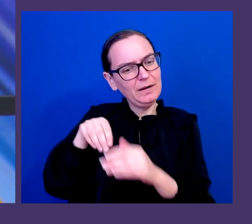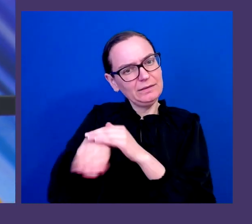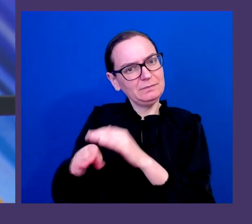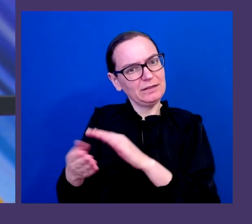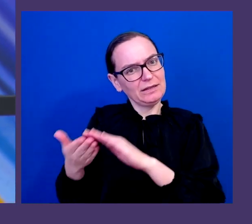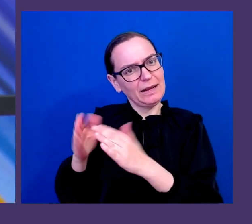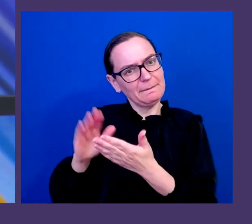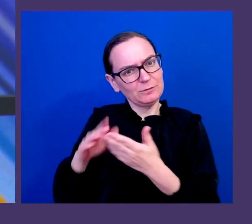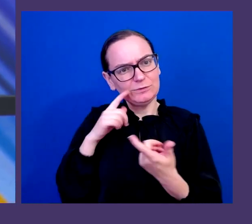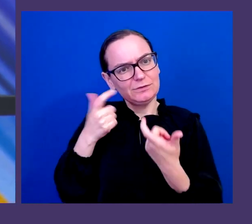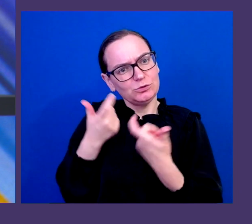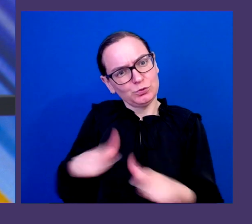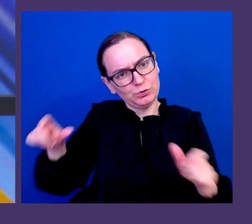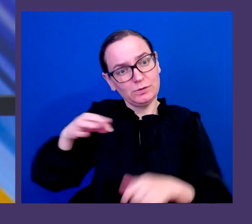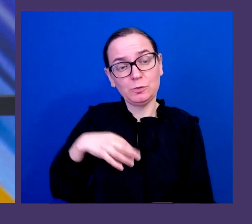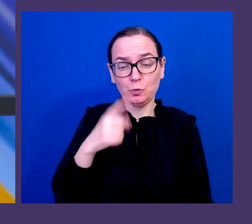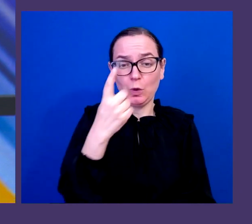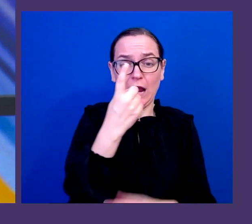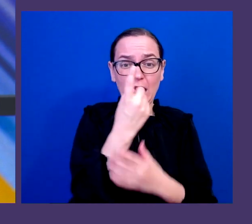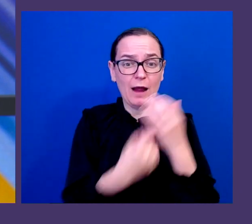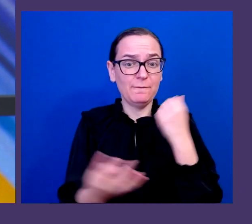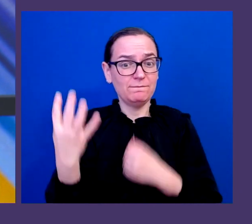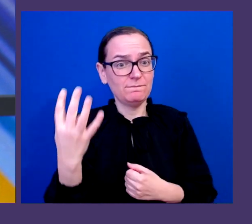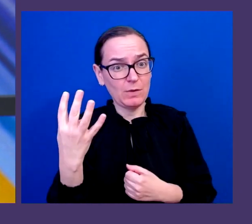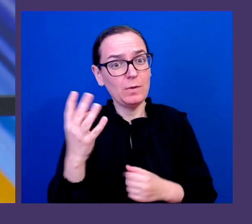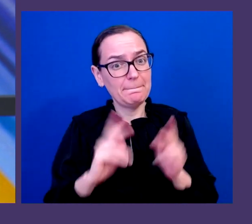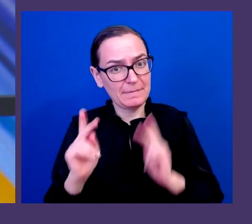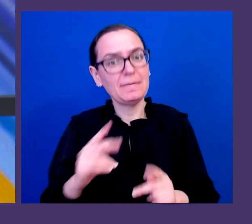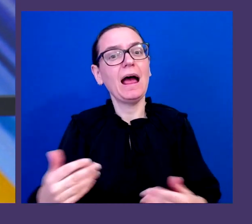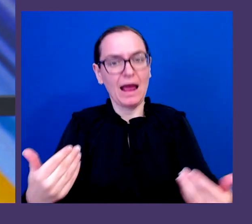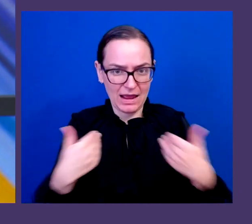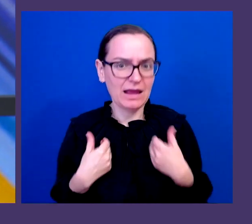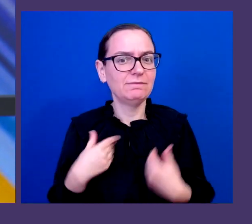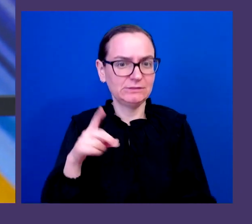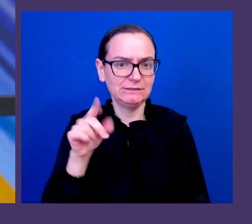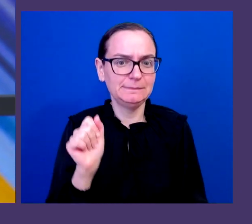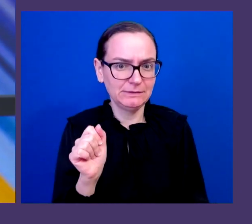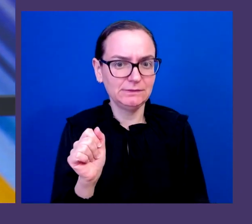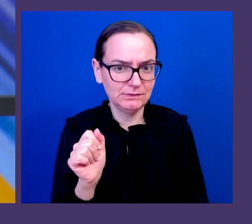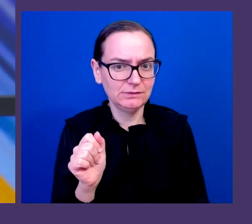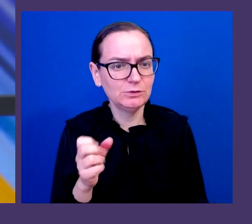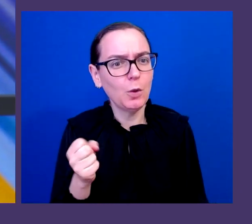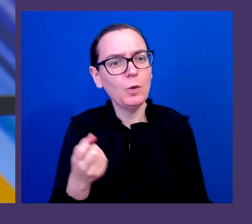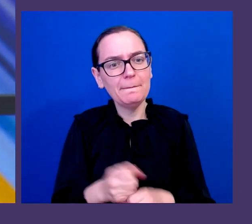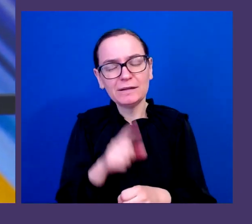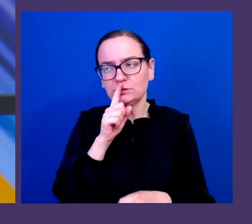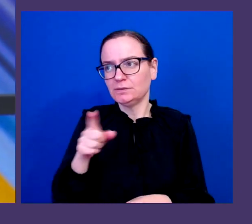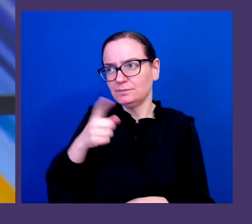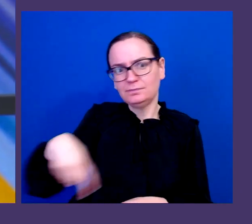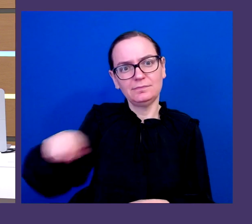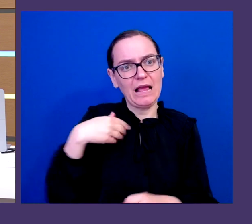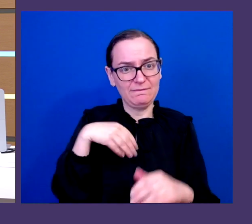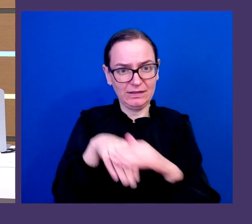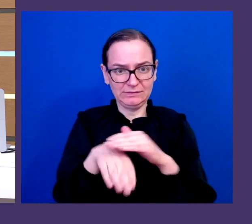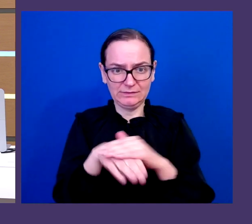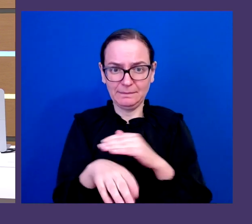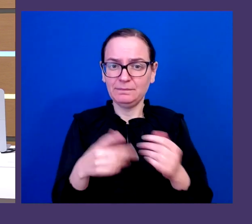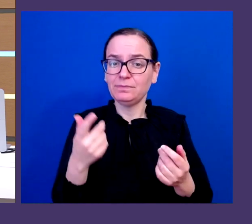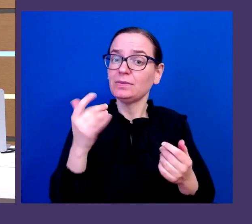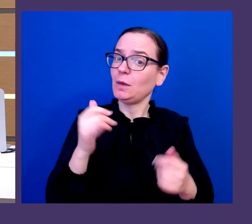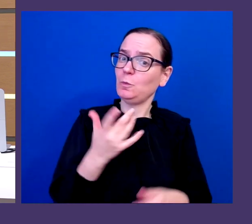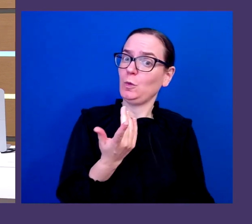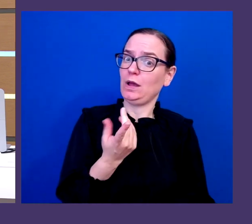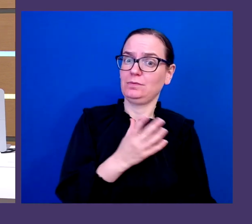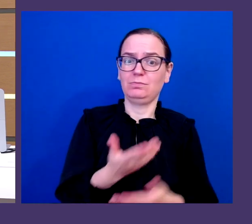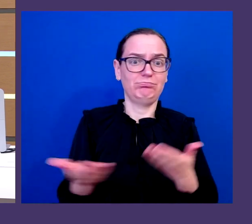let's make sure that this is accessible. And one of the great things about Narrative Builder, most of it's really accessible. So I'm going to use